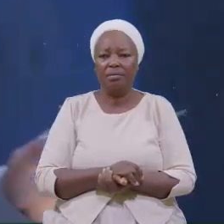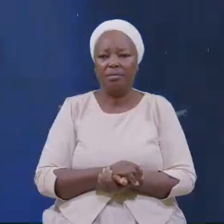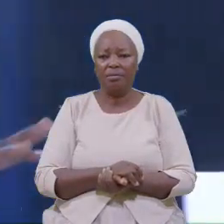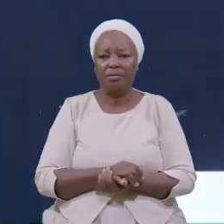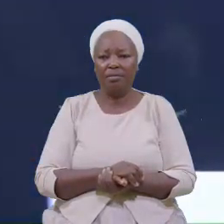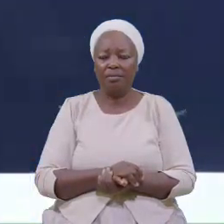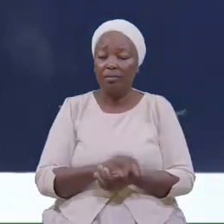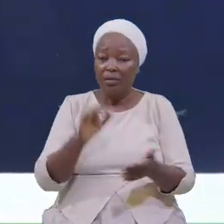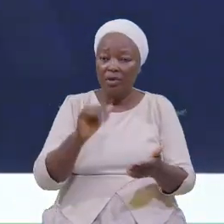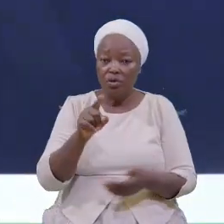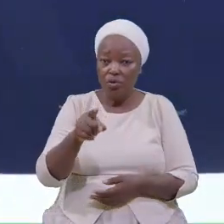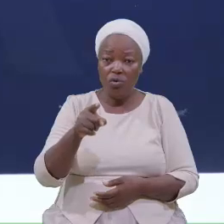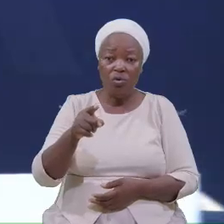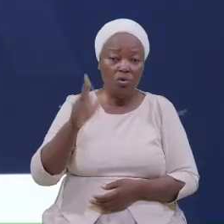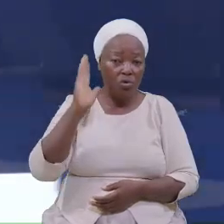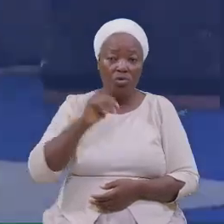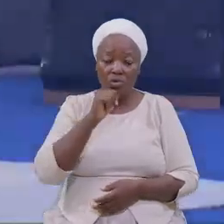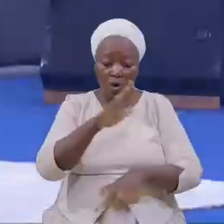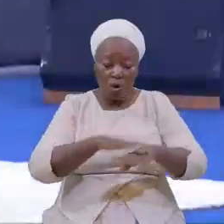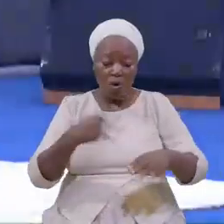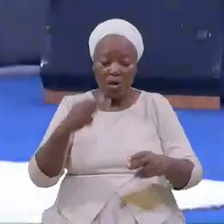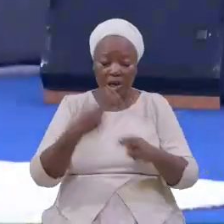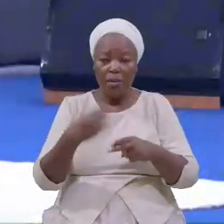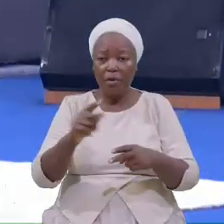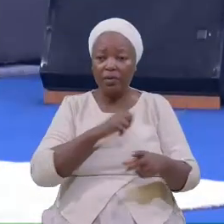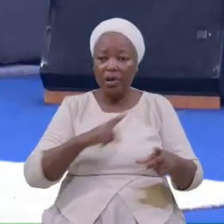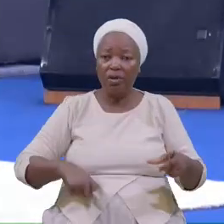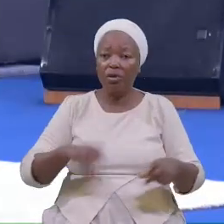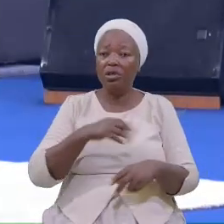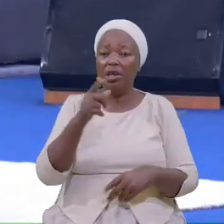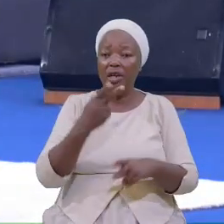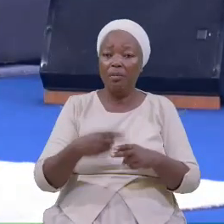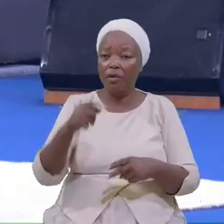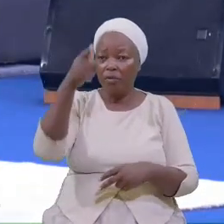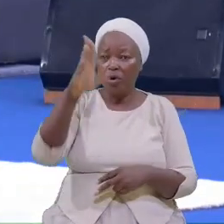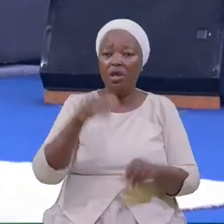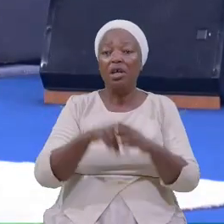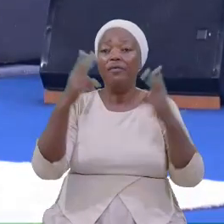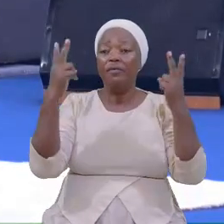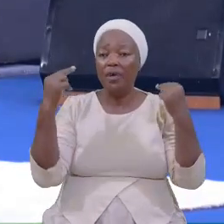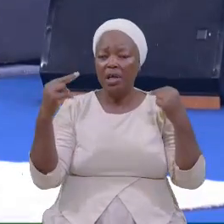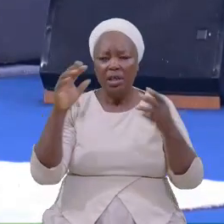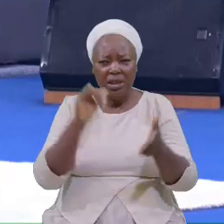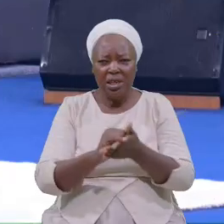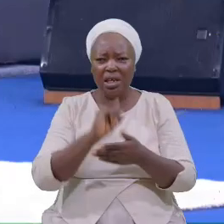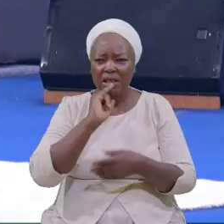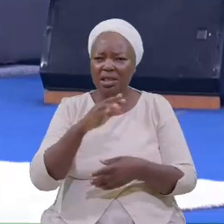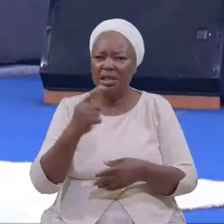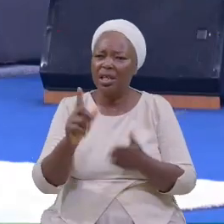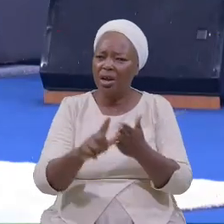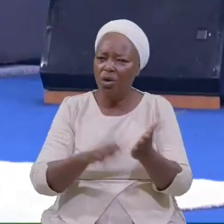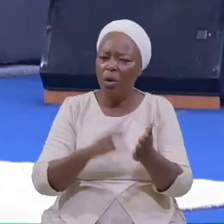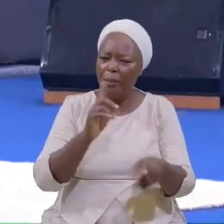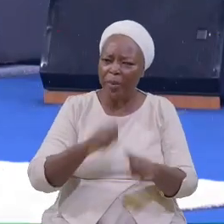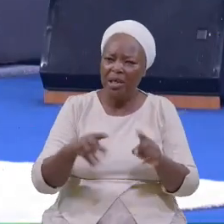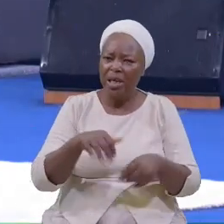That shall not call the name of God in vain. That's the law, but that does not justify